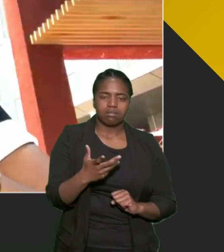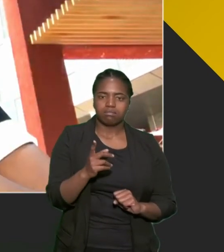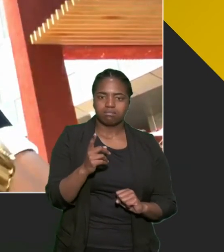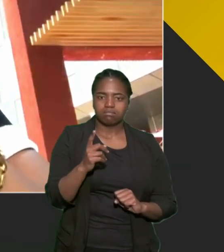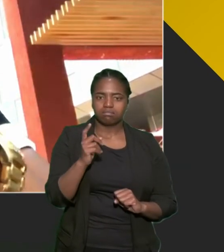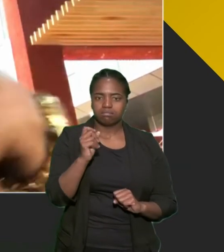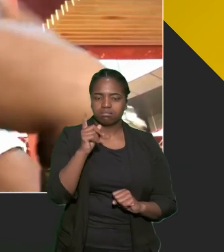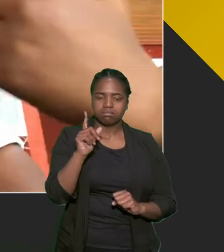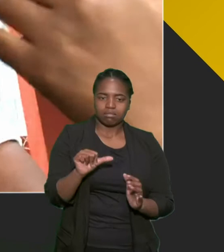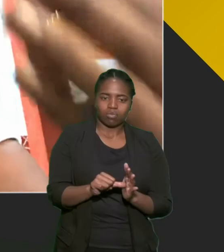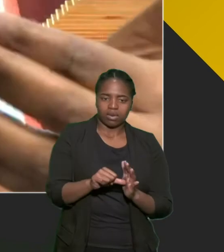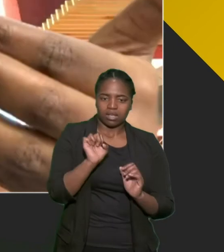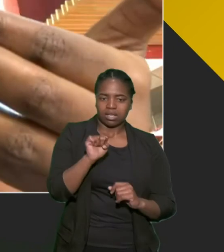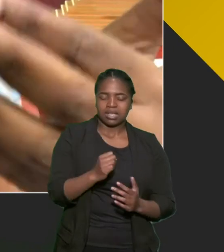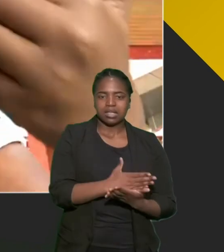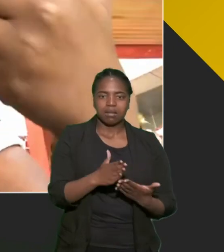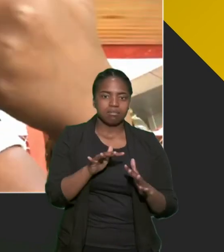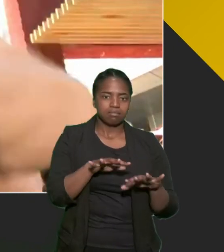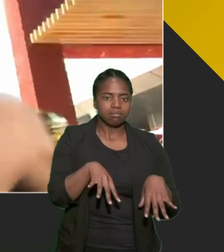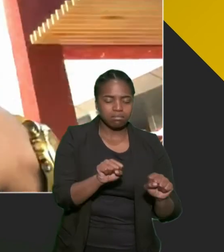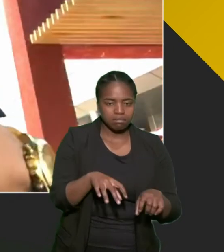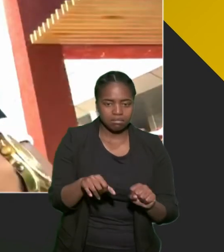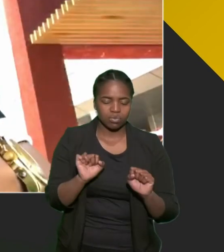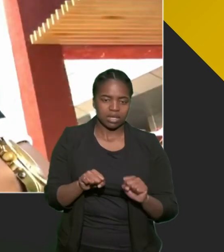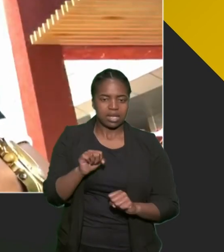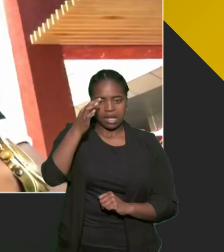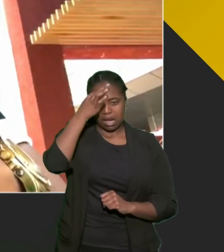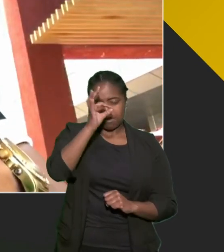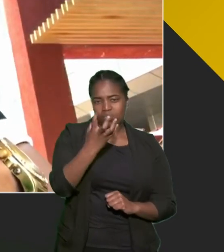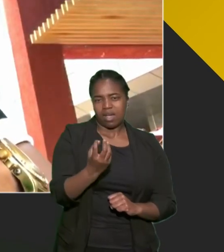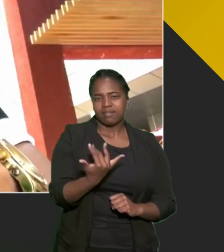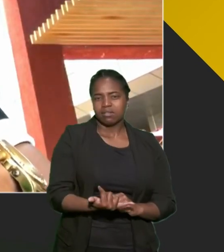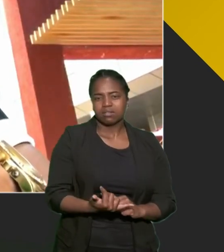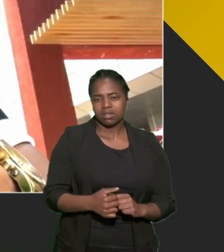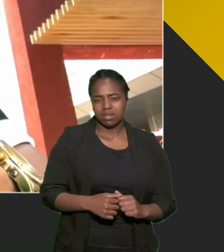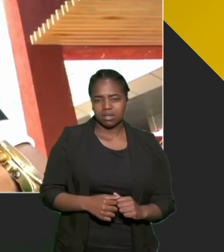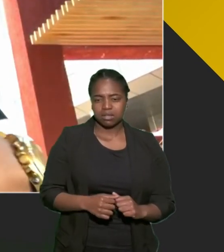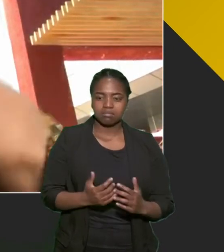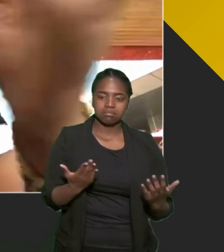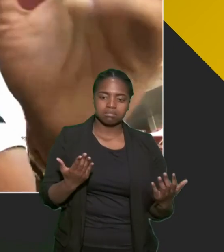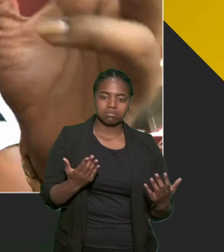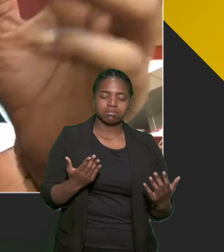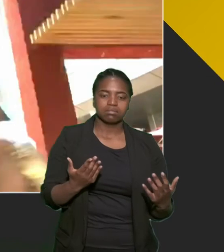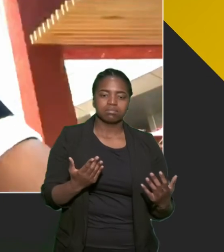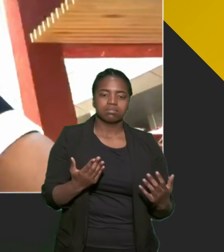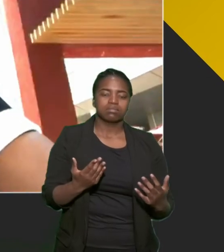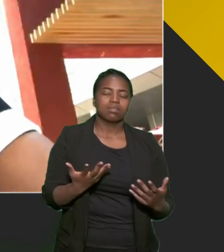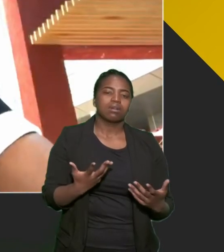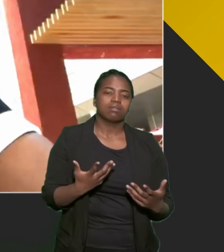morning and say we have somebody who can take over the government that we have today. That is a very